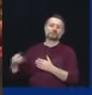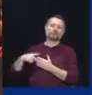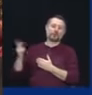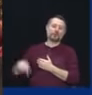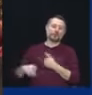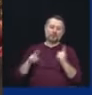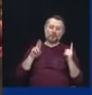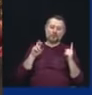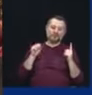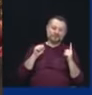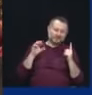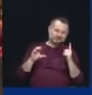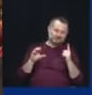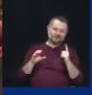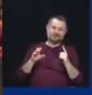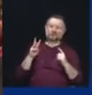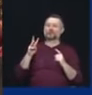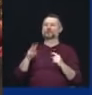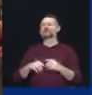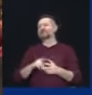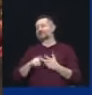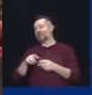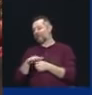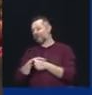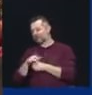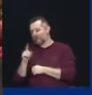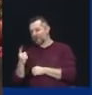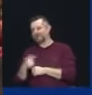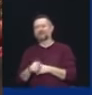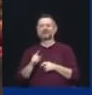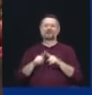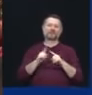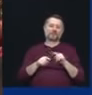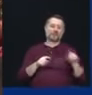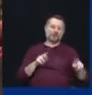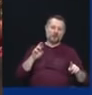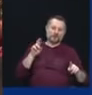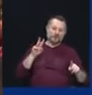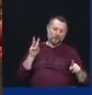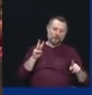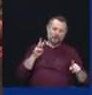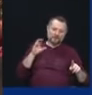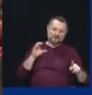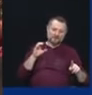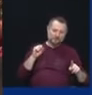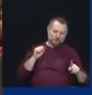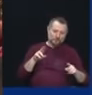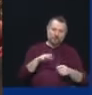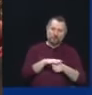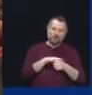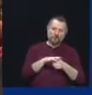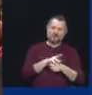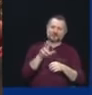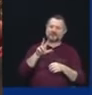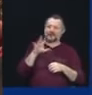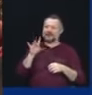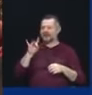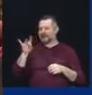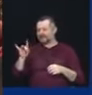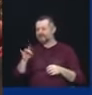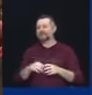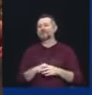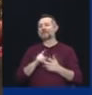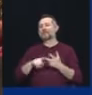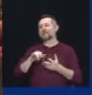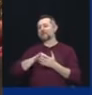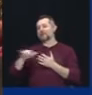888, Worker Justice Center of New York, the RWDSU Local 388, and New York State and